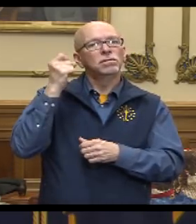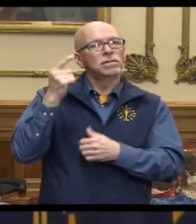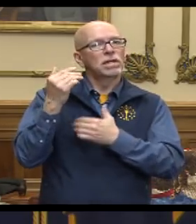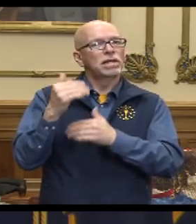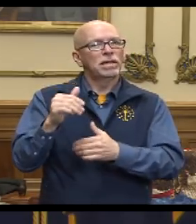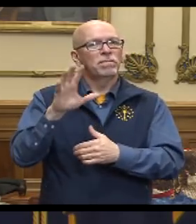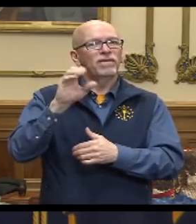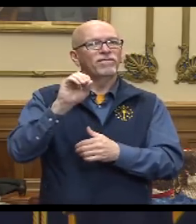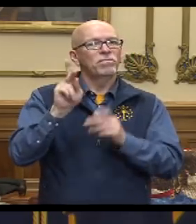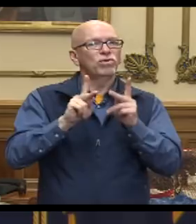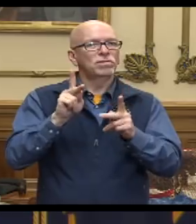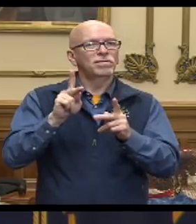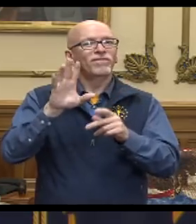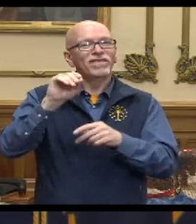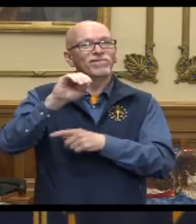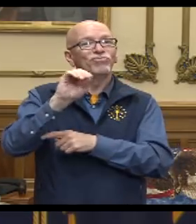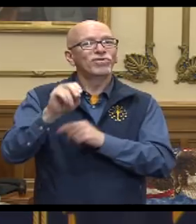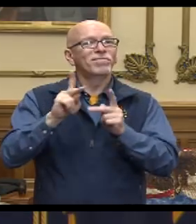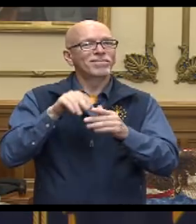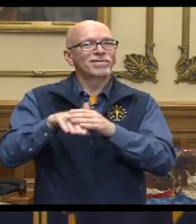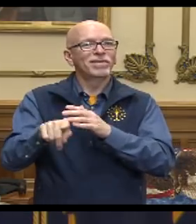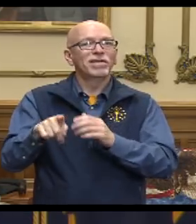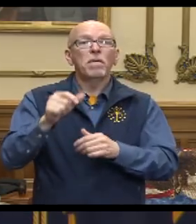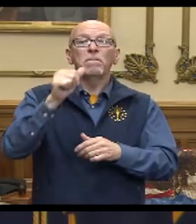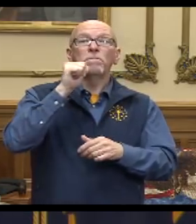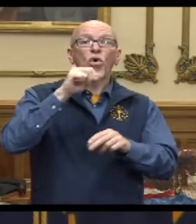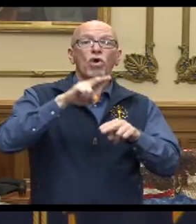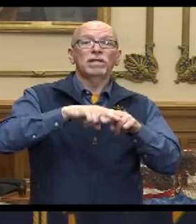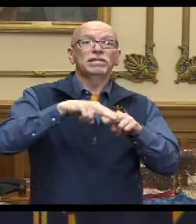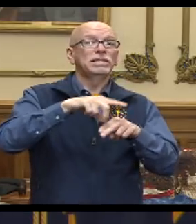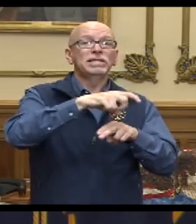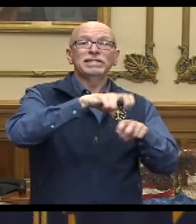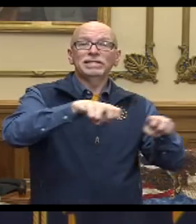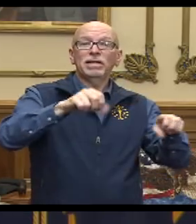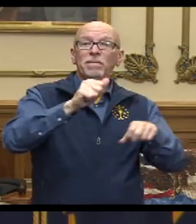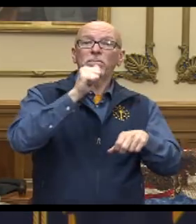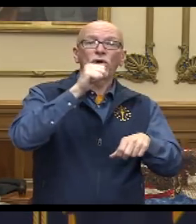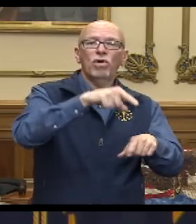50% capacity, but bar seating will remain closed.